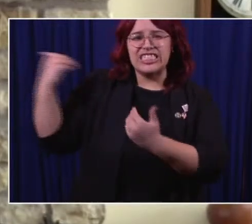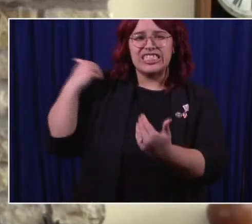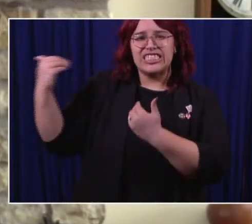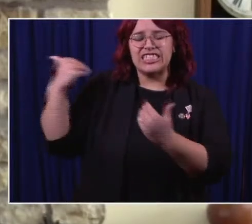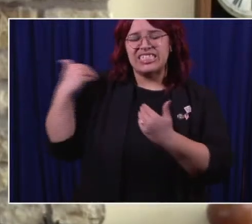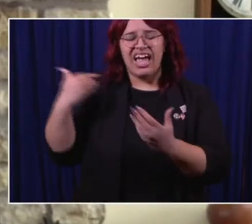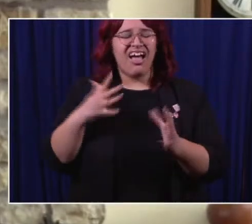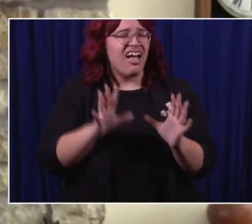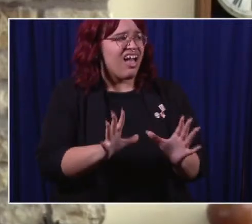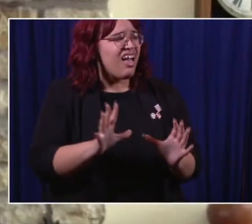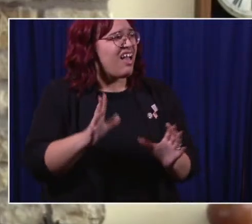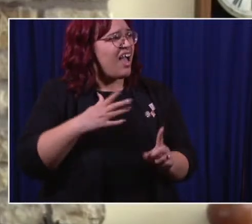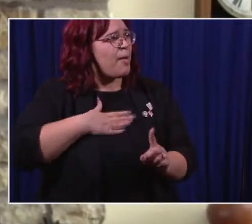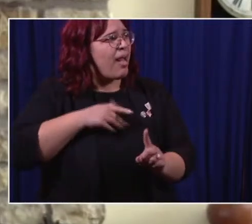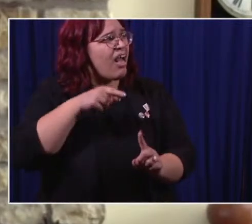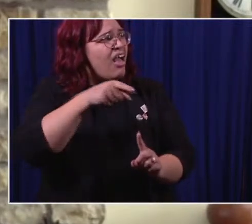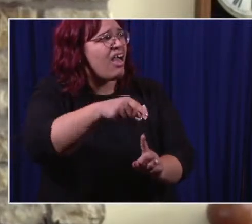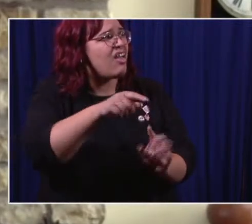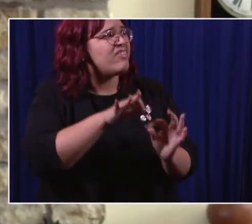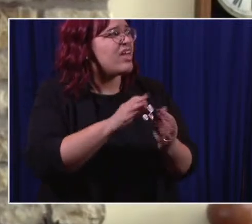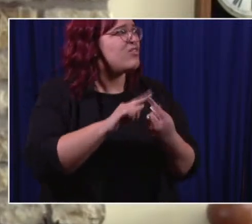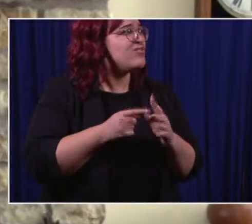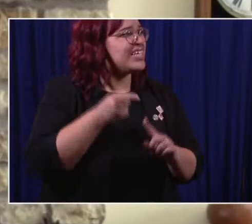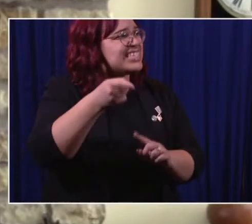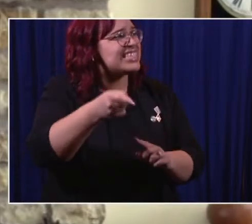because they were not being able to be visited.